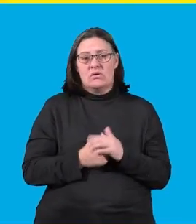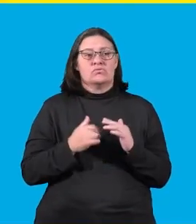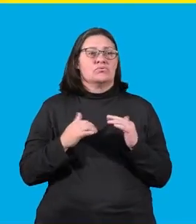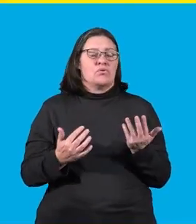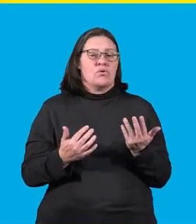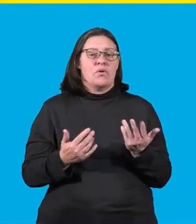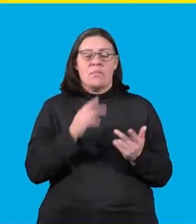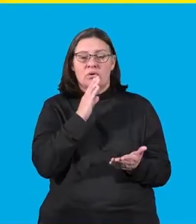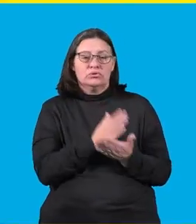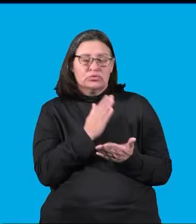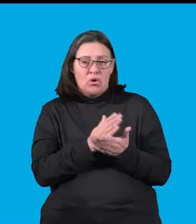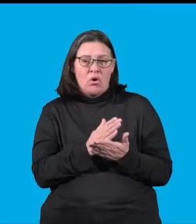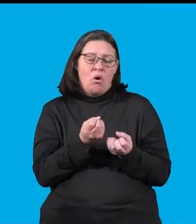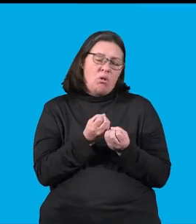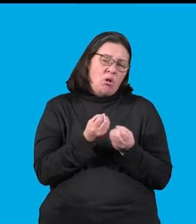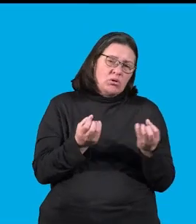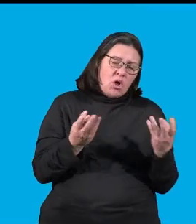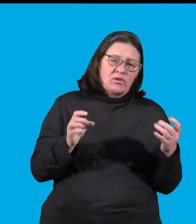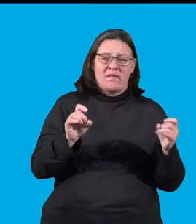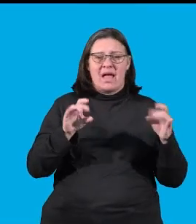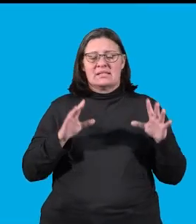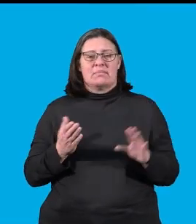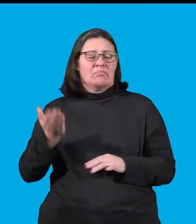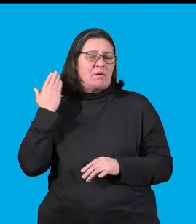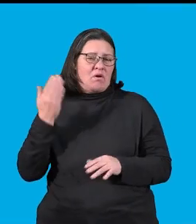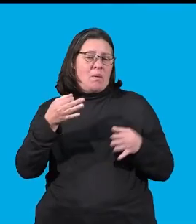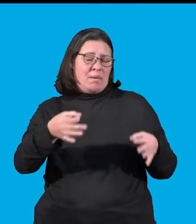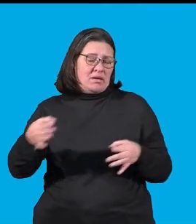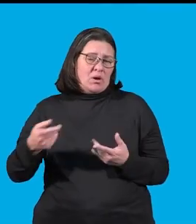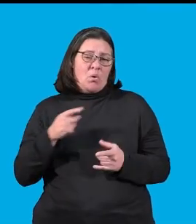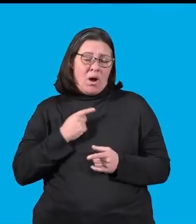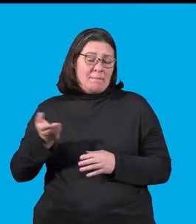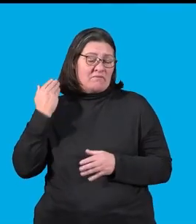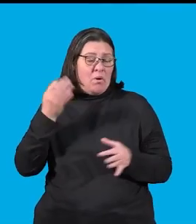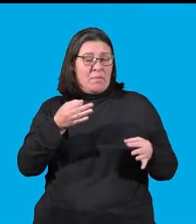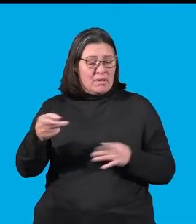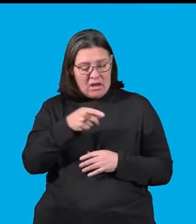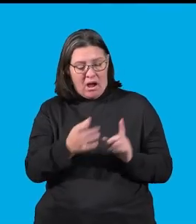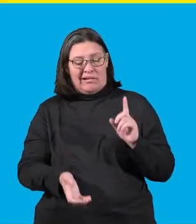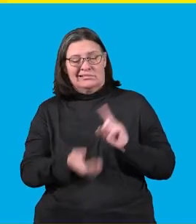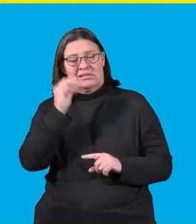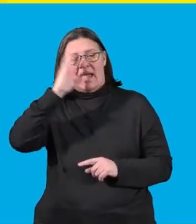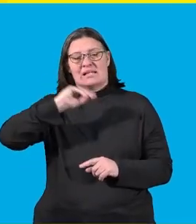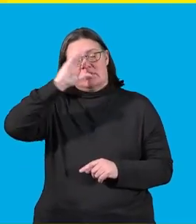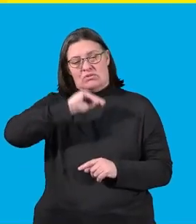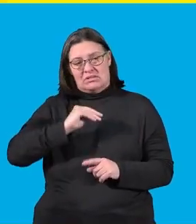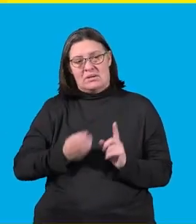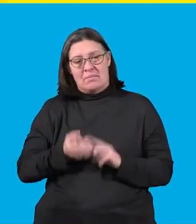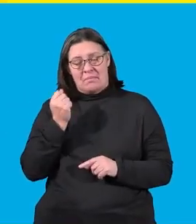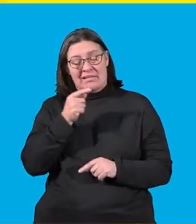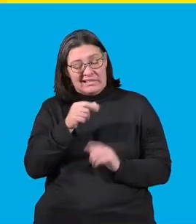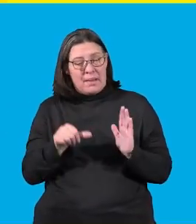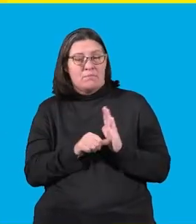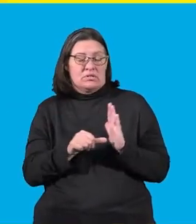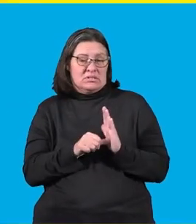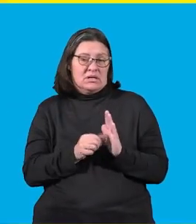the time. So make sure you do lots and lots of exam past papers, because exam past papers is where you're going to get the experience.